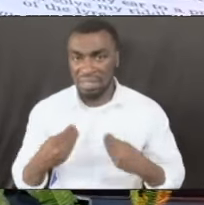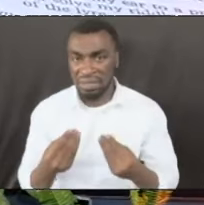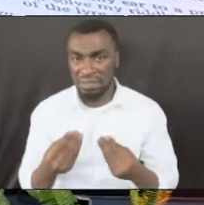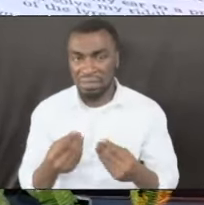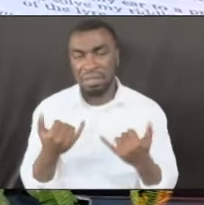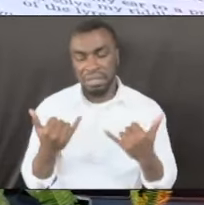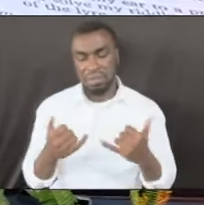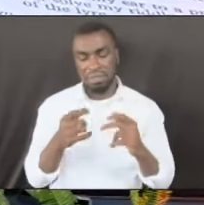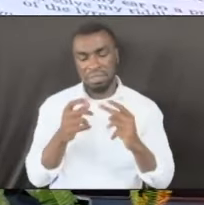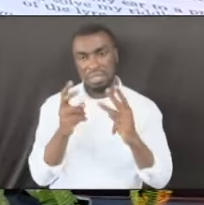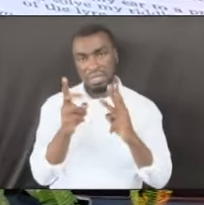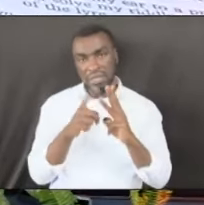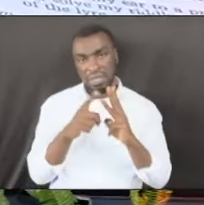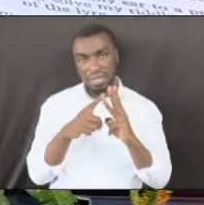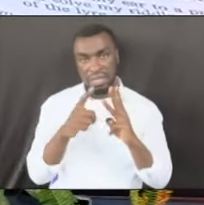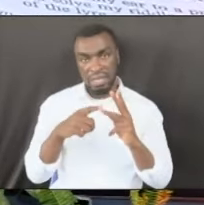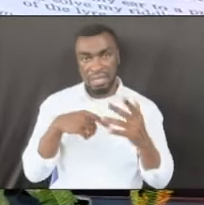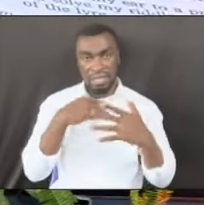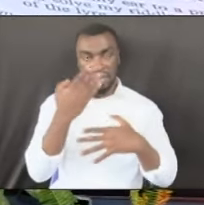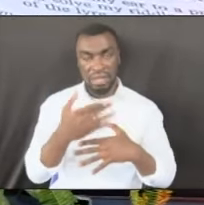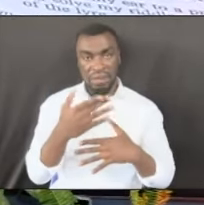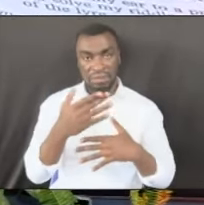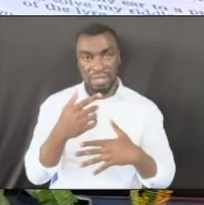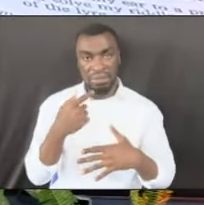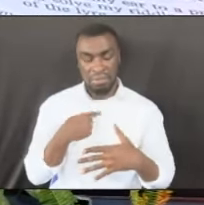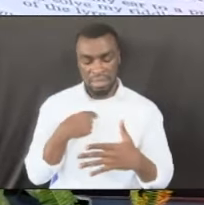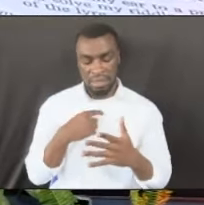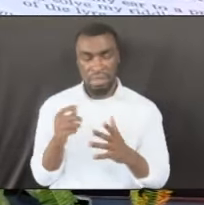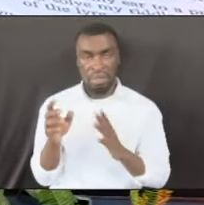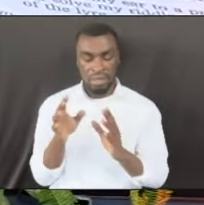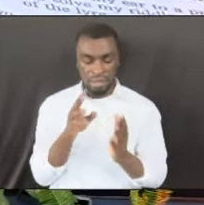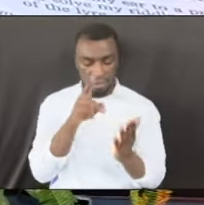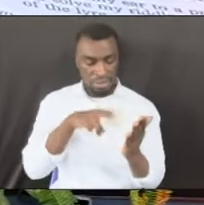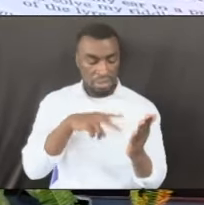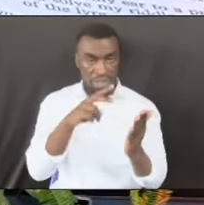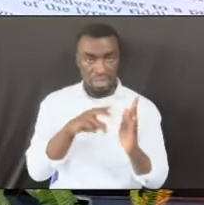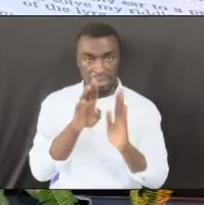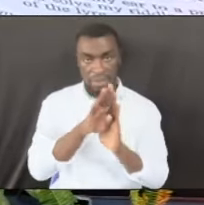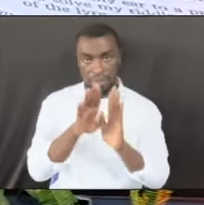one. Then after that, I'll delve into the scriptures.